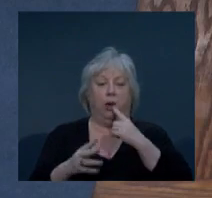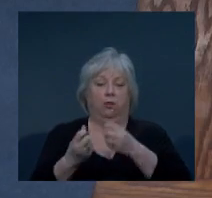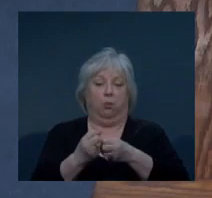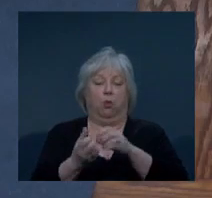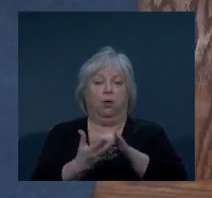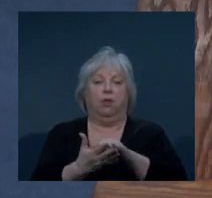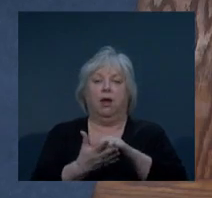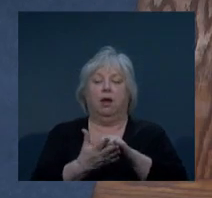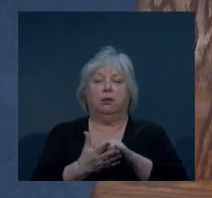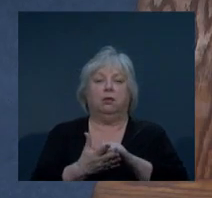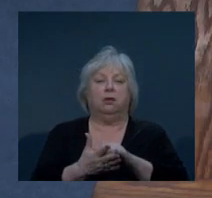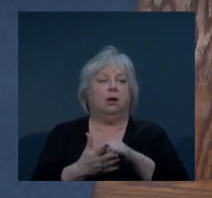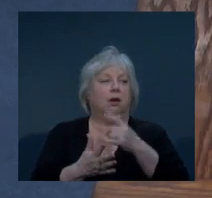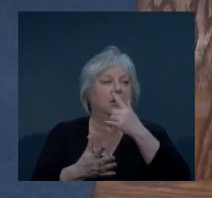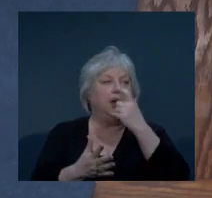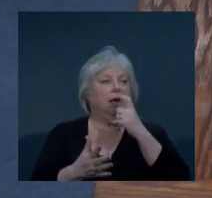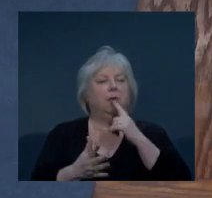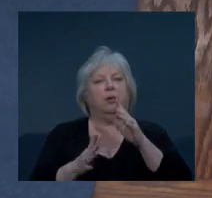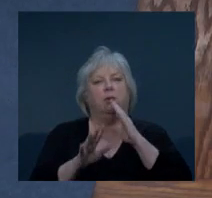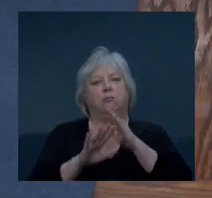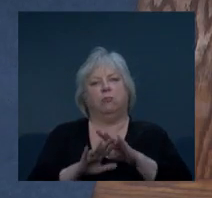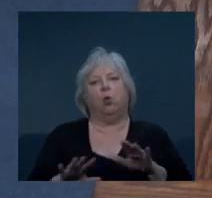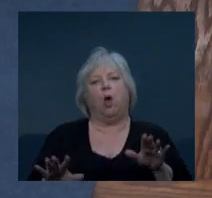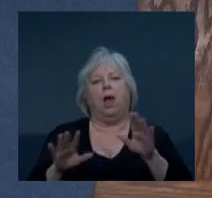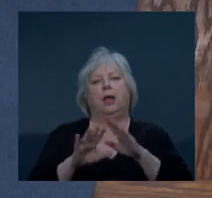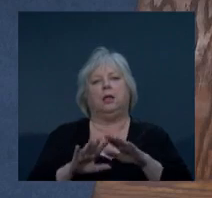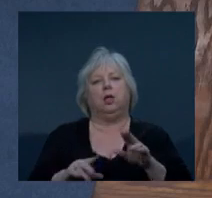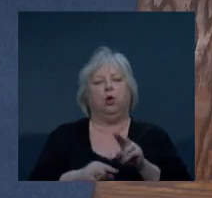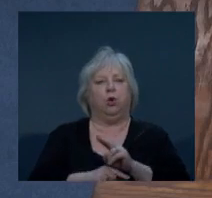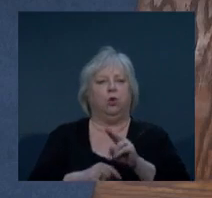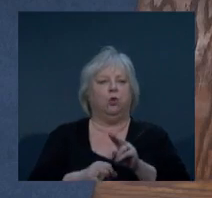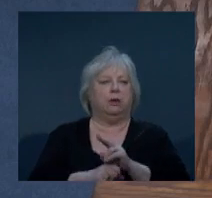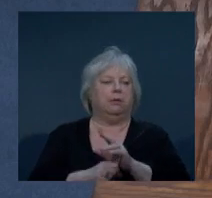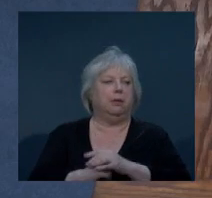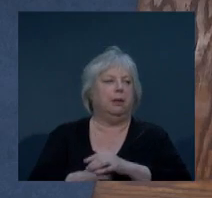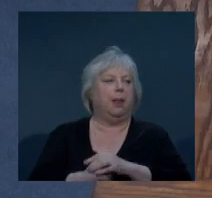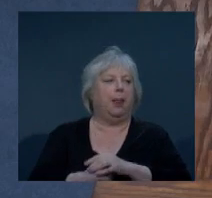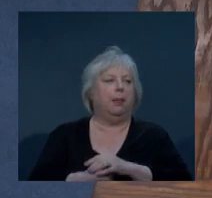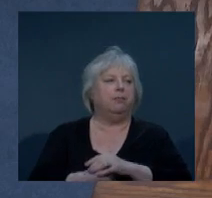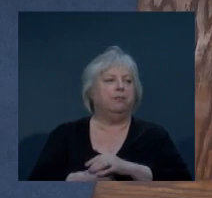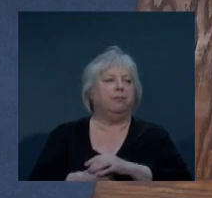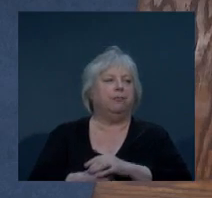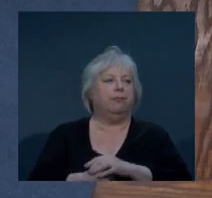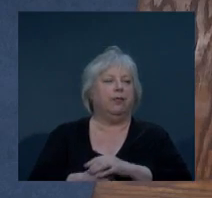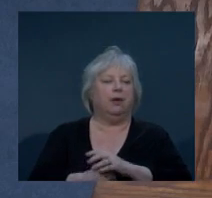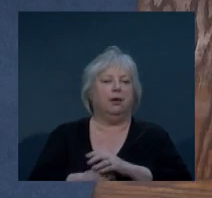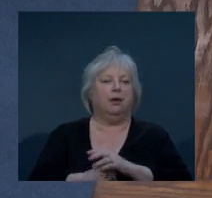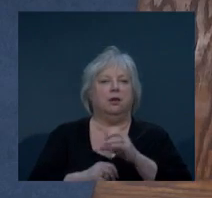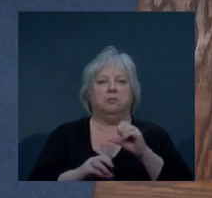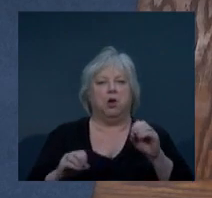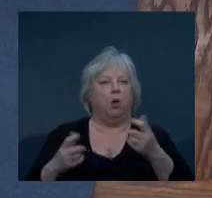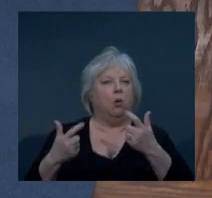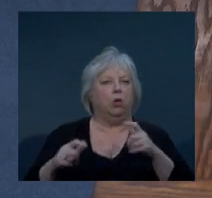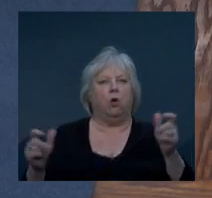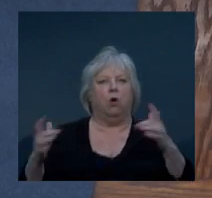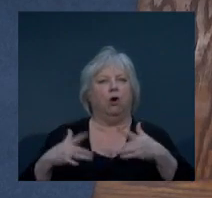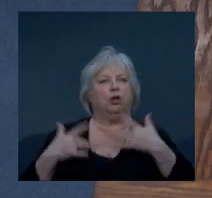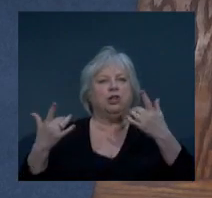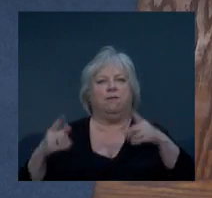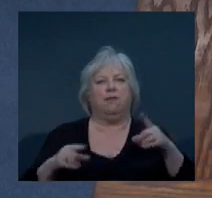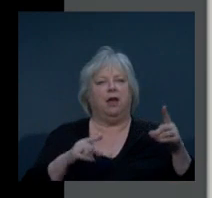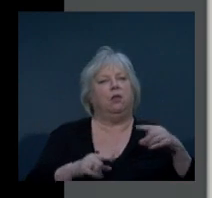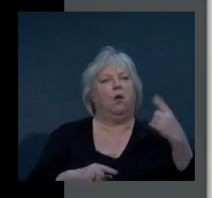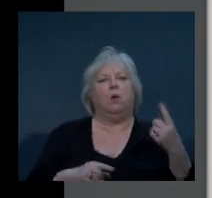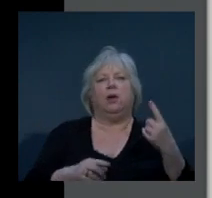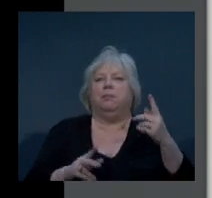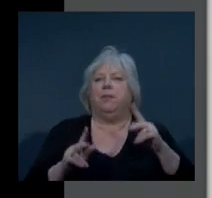because it was, kind of a passive use scenario there. So no large events, no, just to come